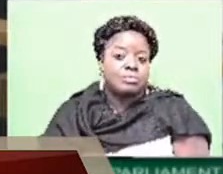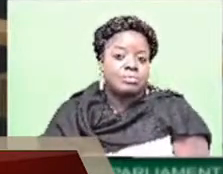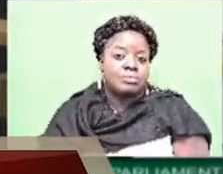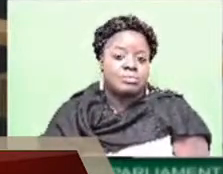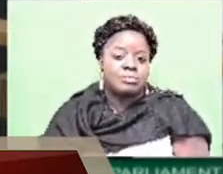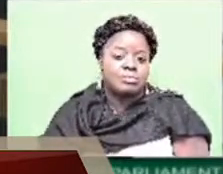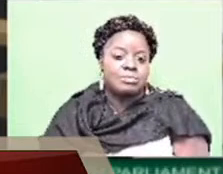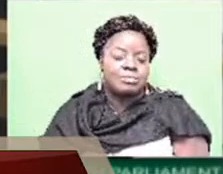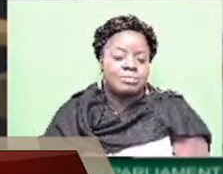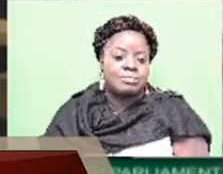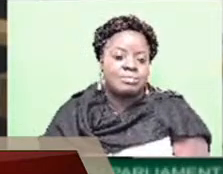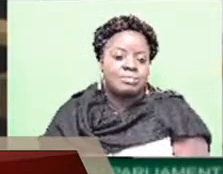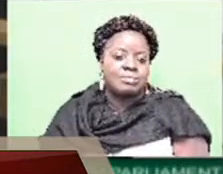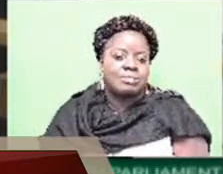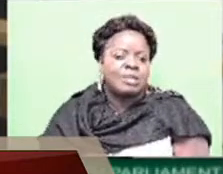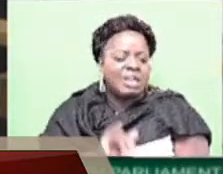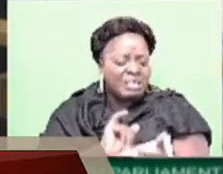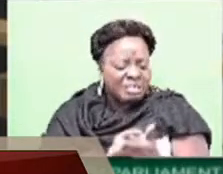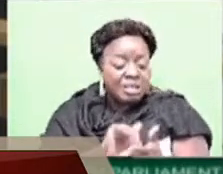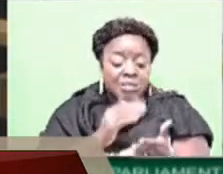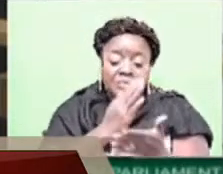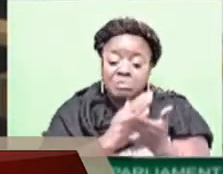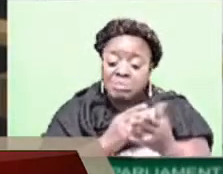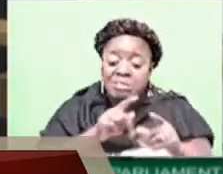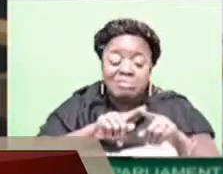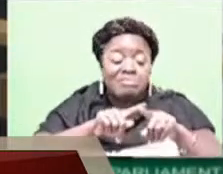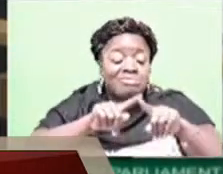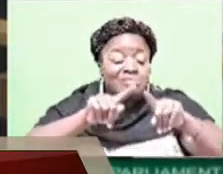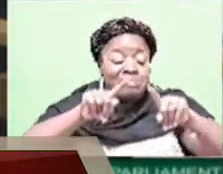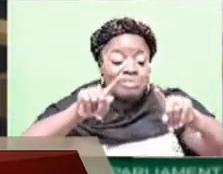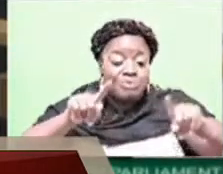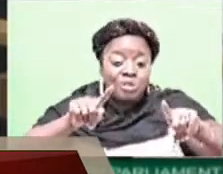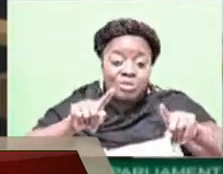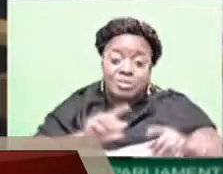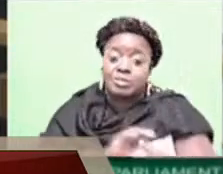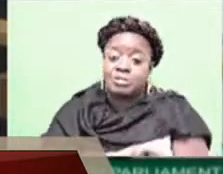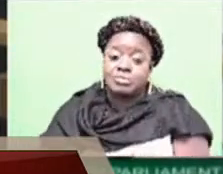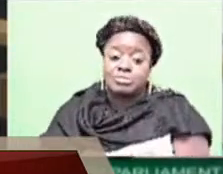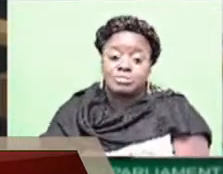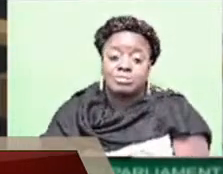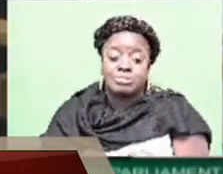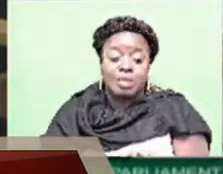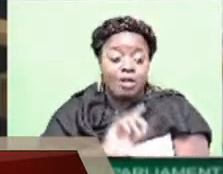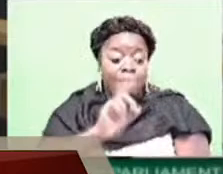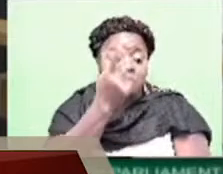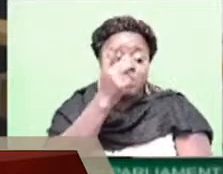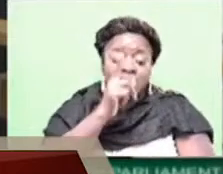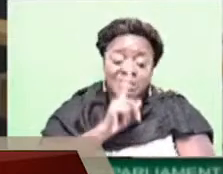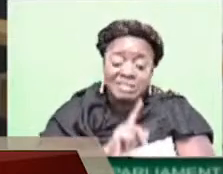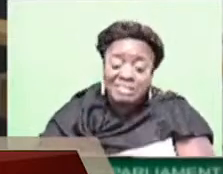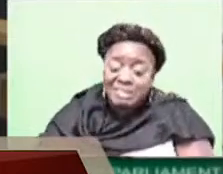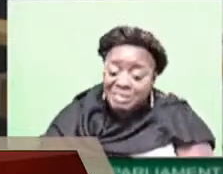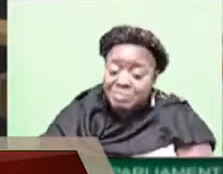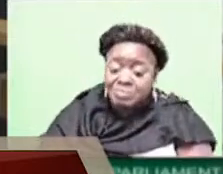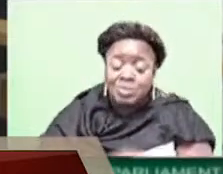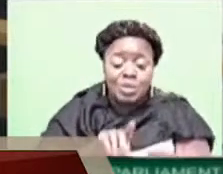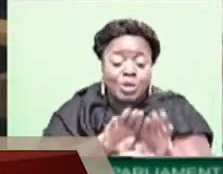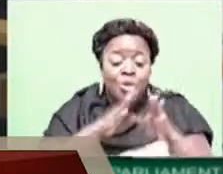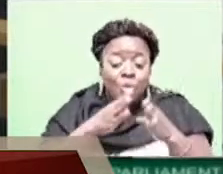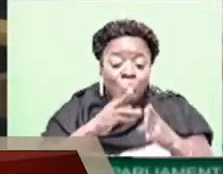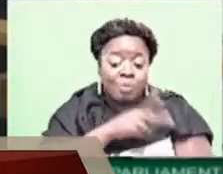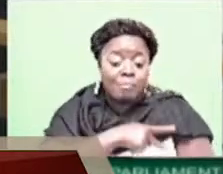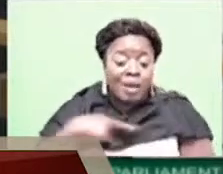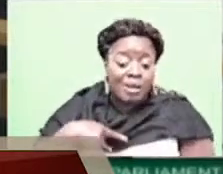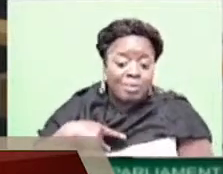quite extraordinary, that we are sitting right after a ceremonial opening of Parliament to debate